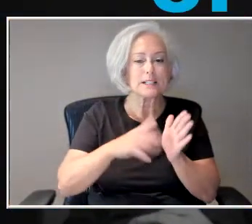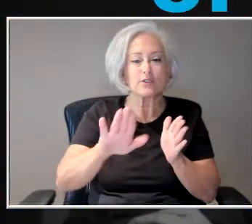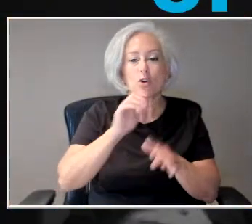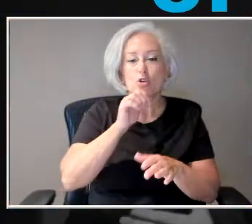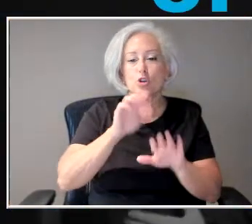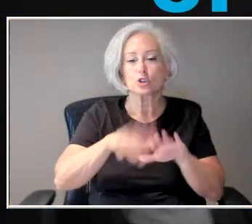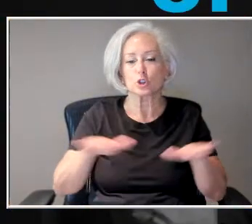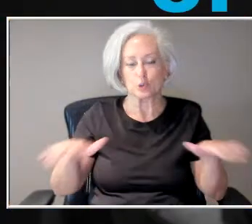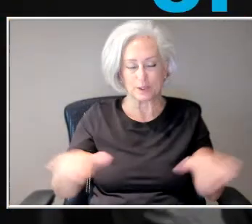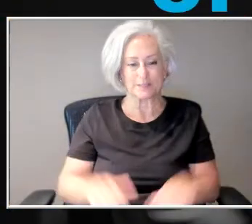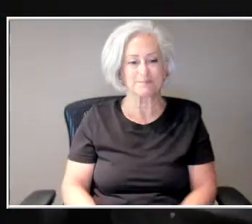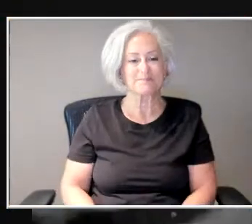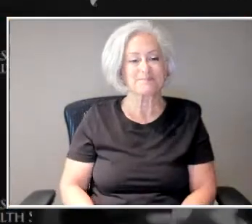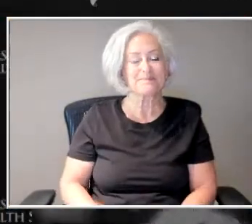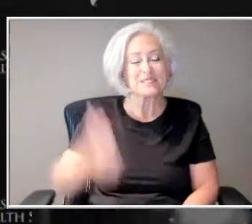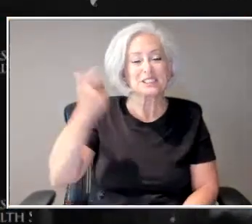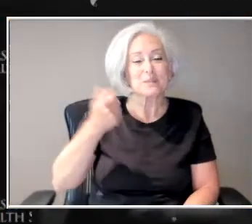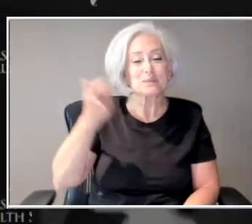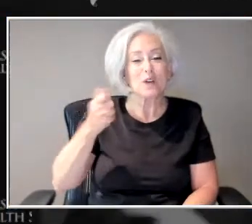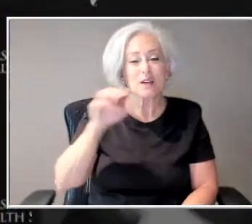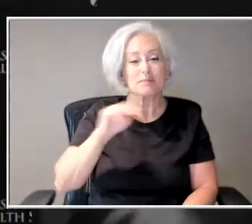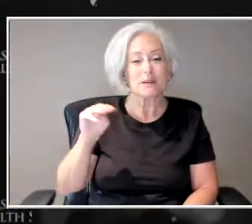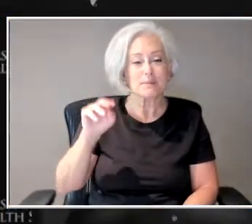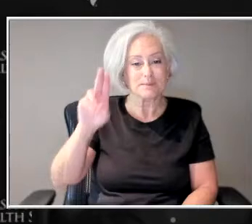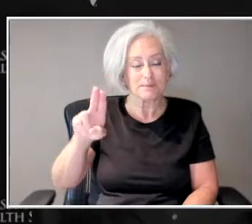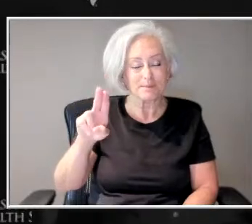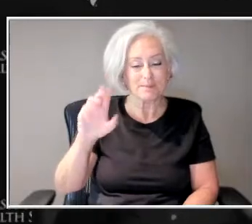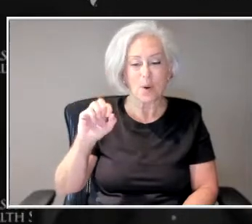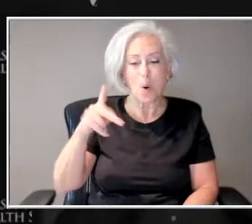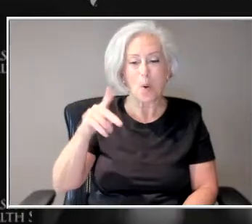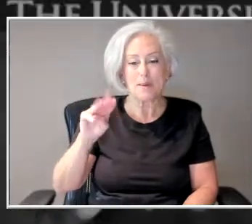Subscribe to our morning medical update and Open Mics